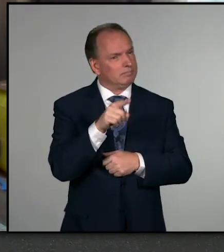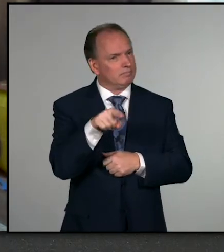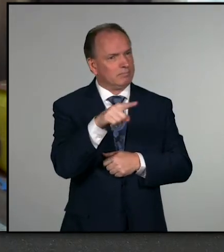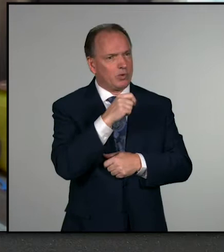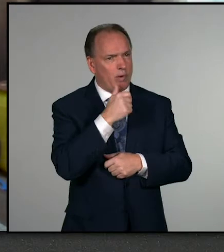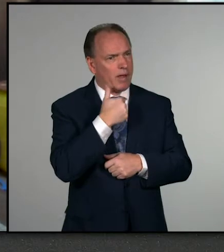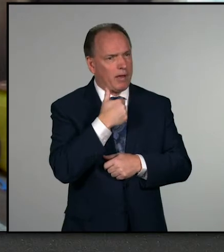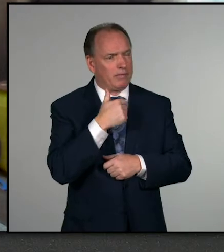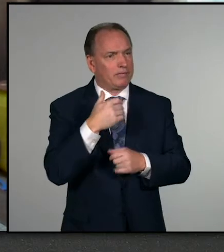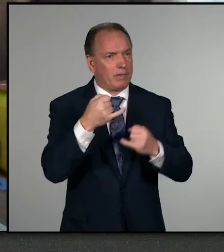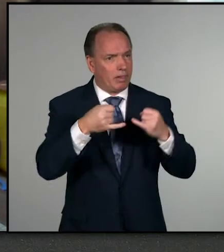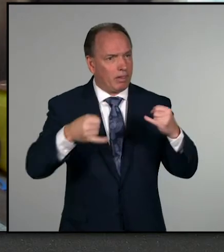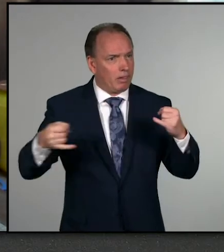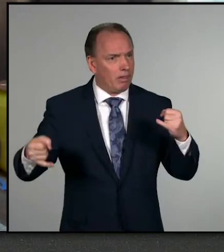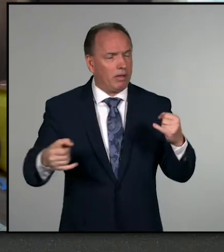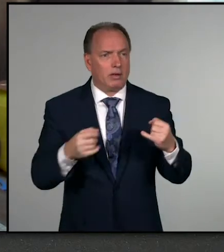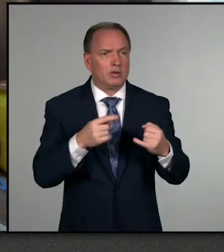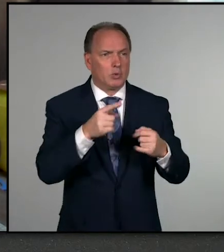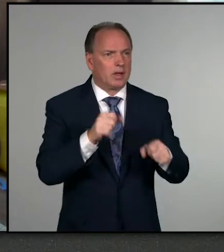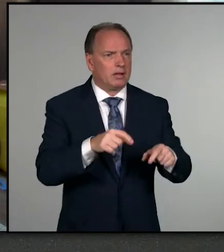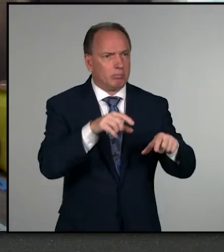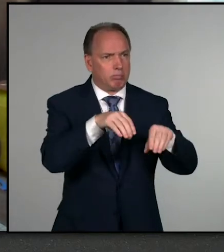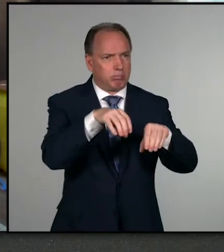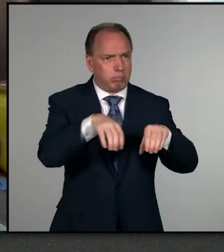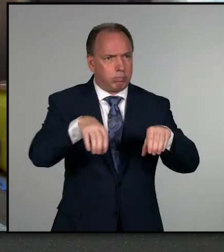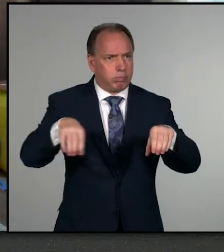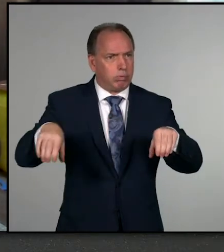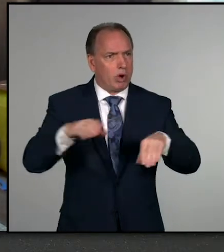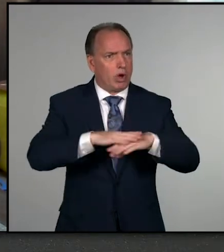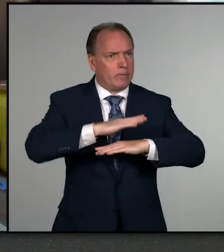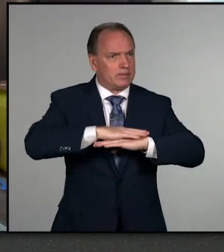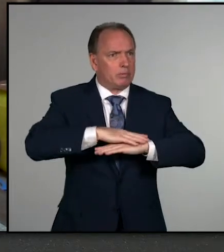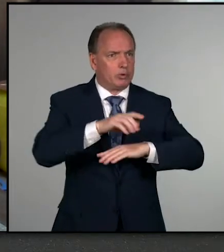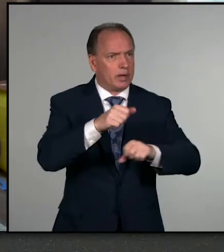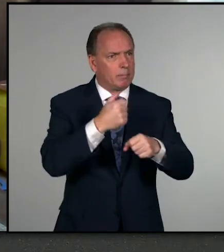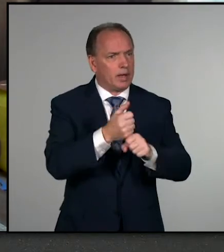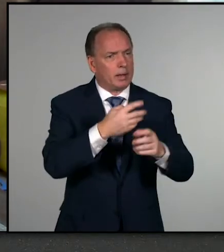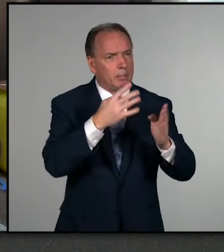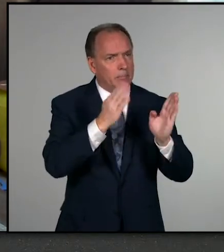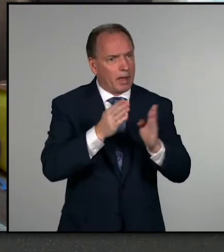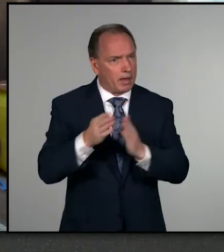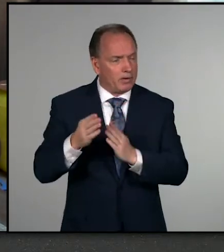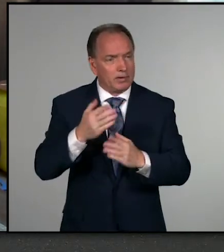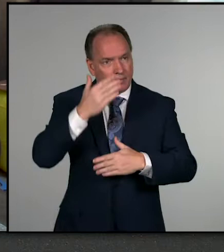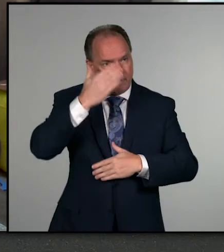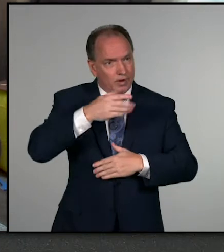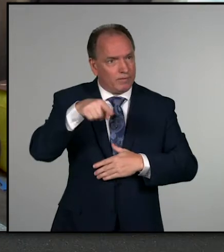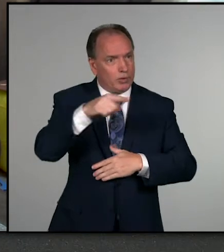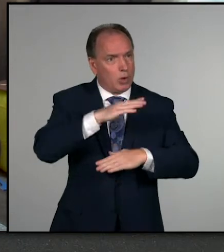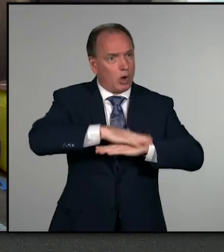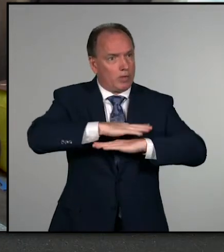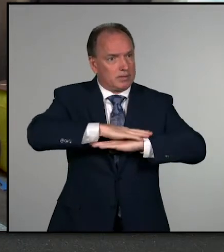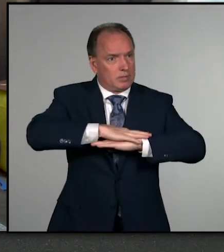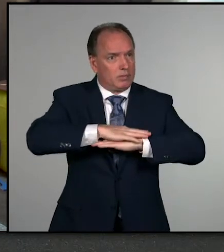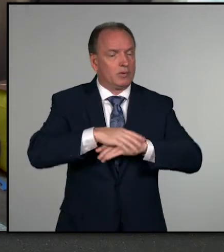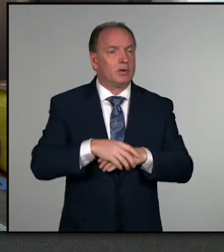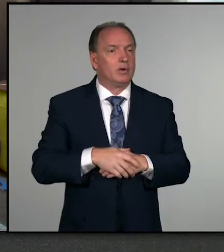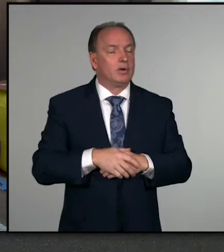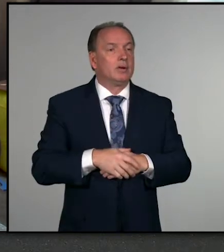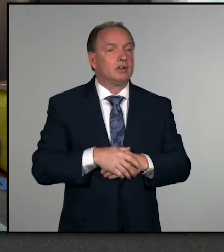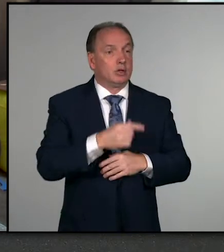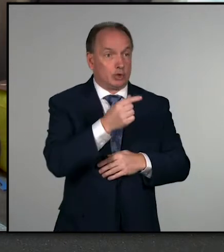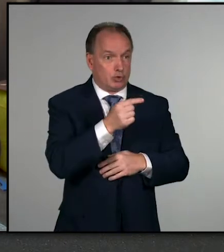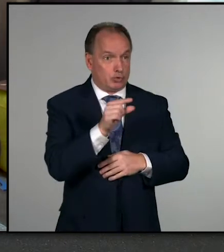If you don't have these laces or these strings, you can just put them in front of you and make a pattern in front of you. So we